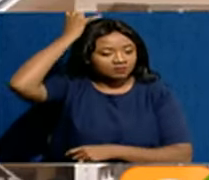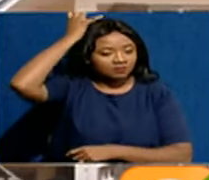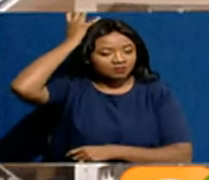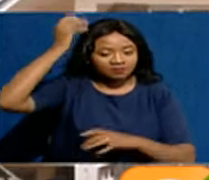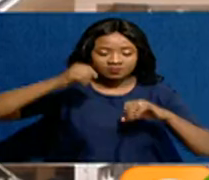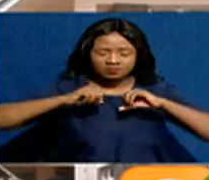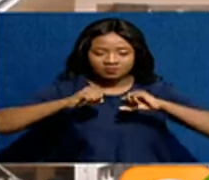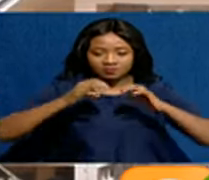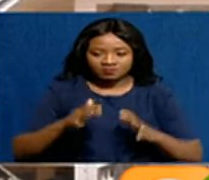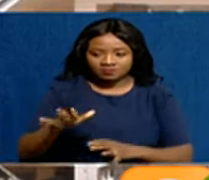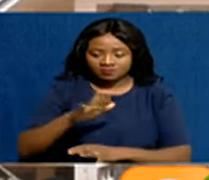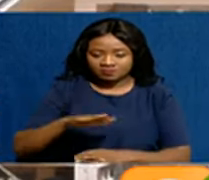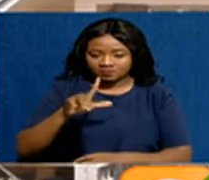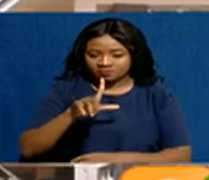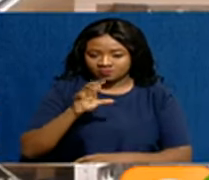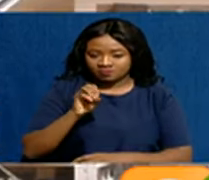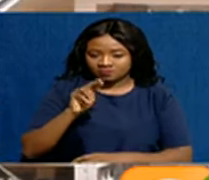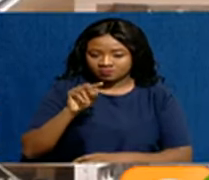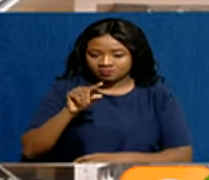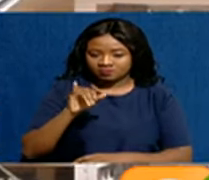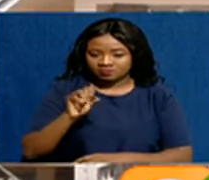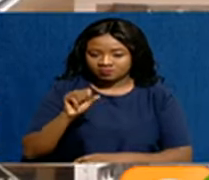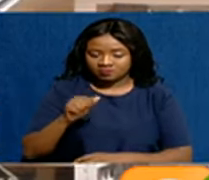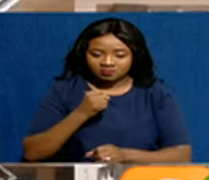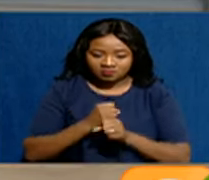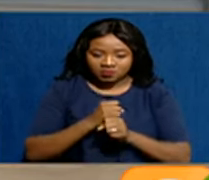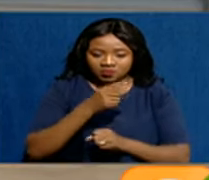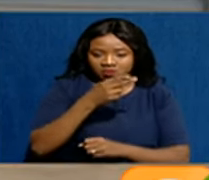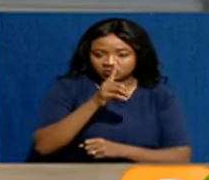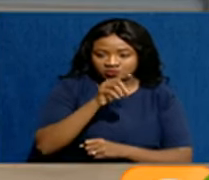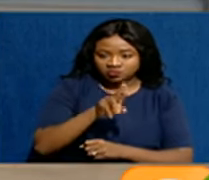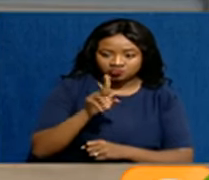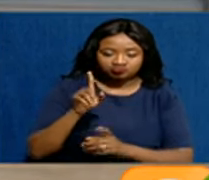Longisa County Referral Hospital HDU stroke ICU.